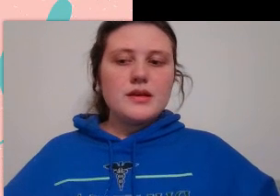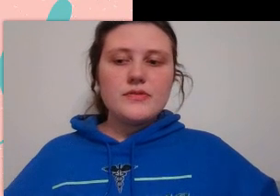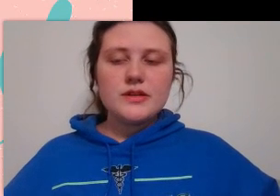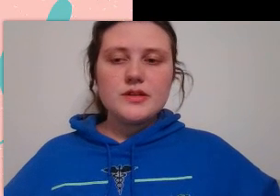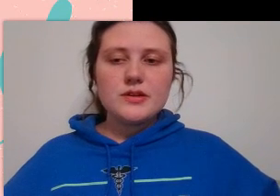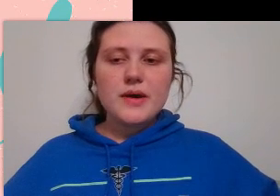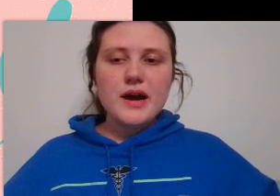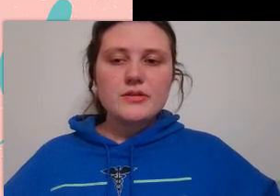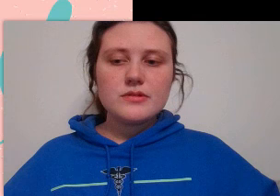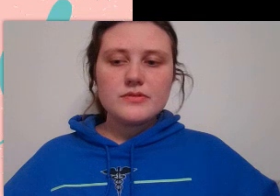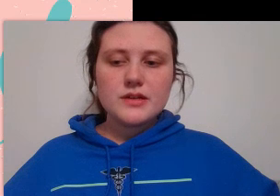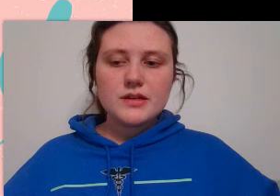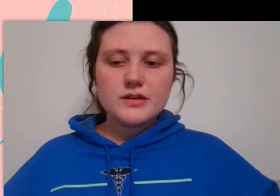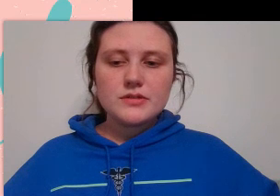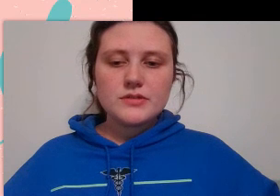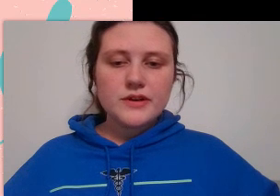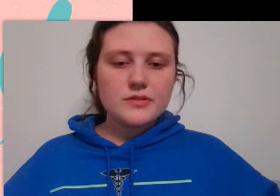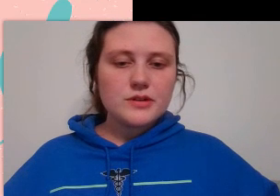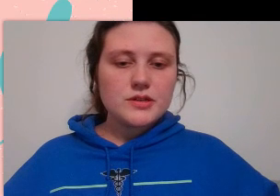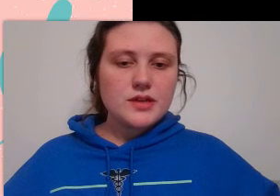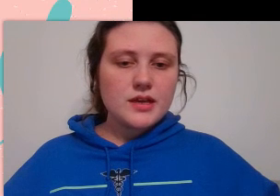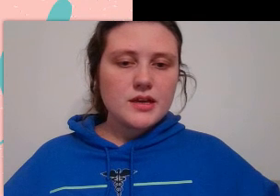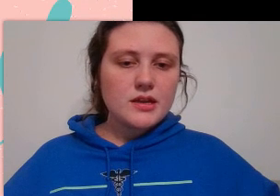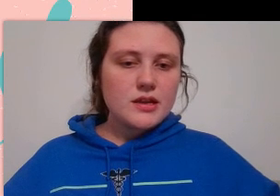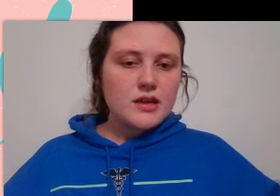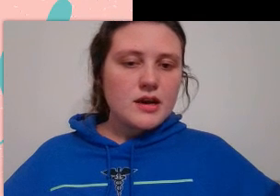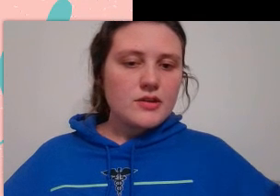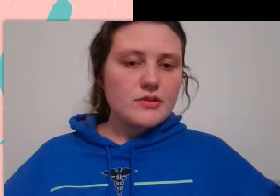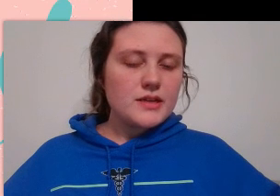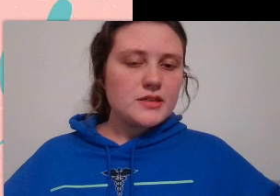form. If you need to go back through the video to find a word, you